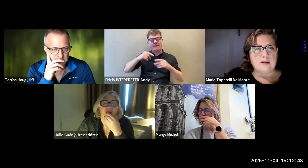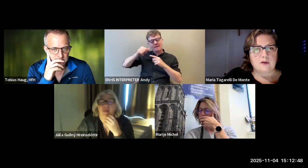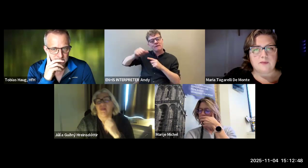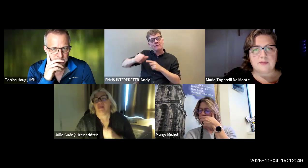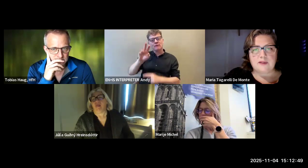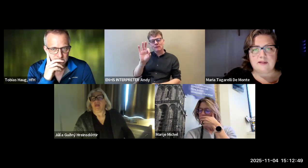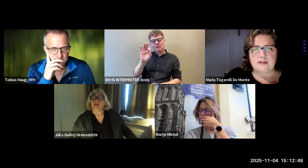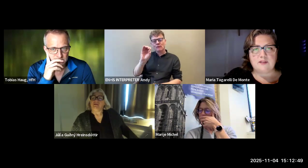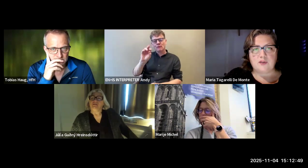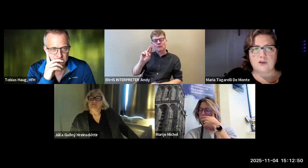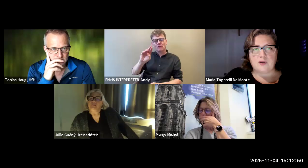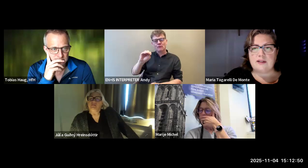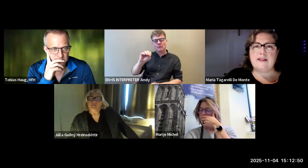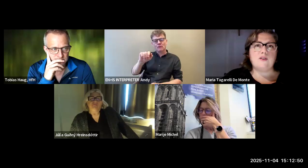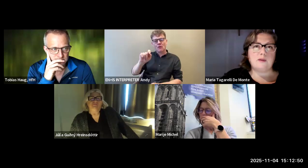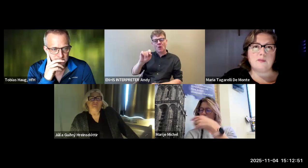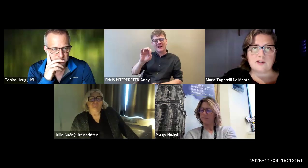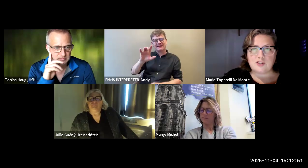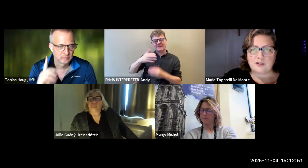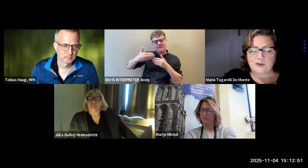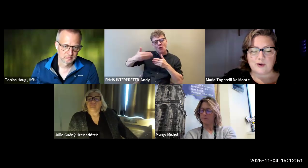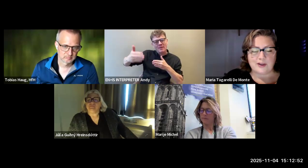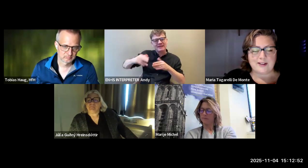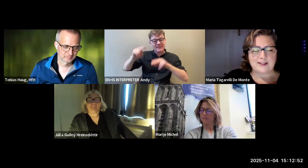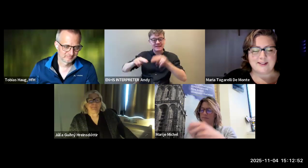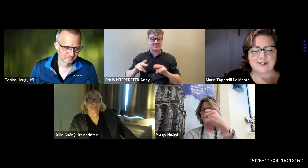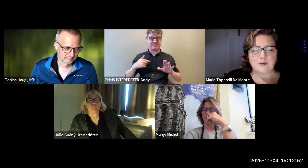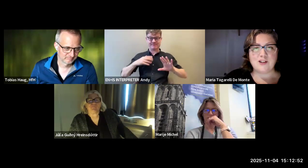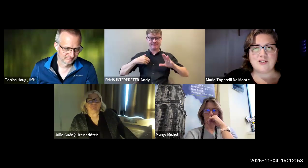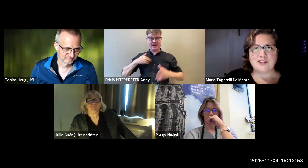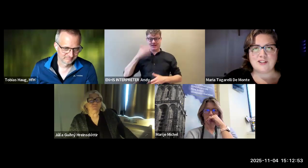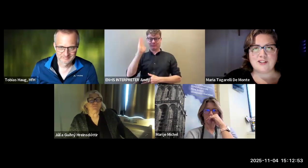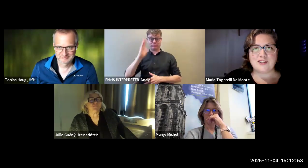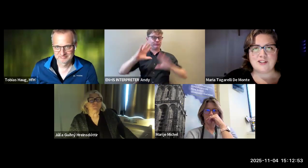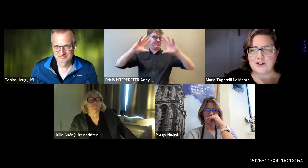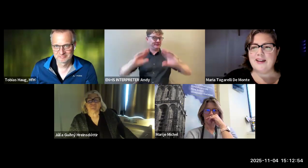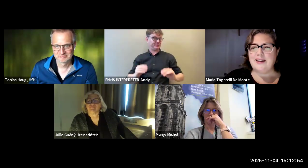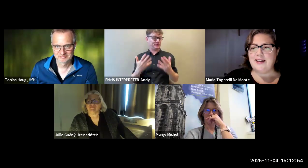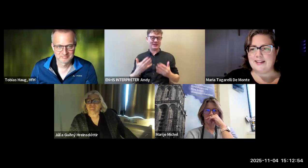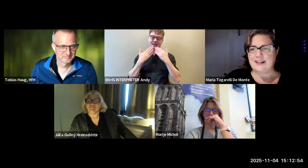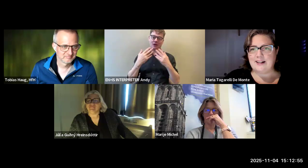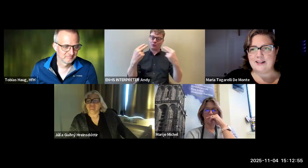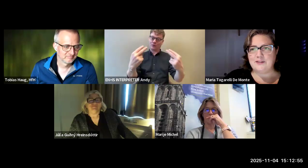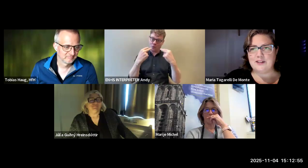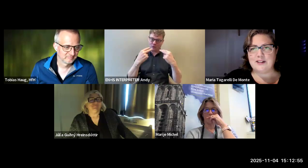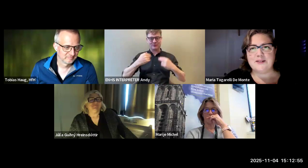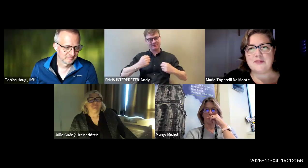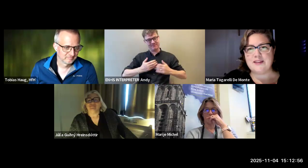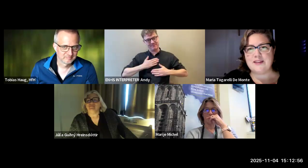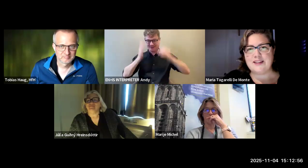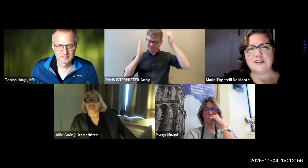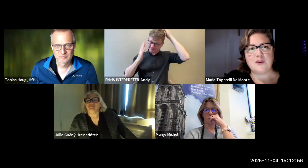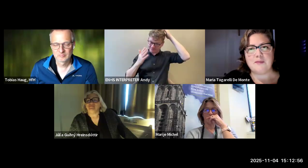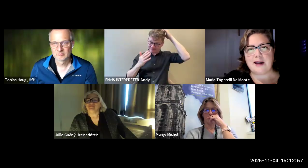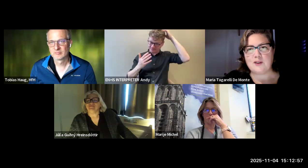well. So this is it for today. Thank you very much for watching this far, and I'll give